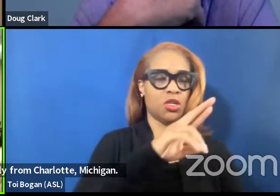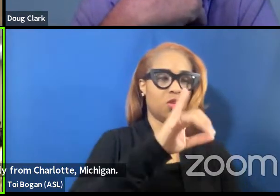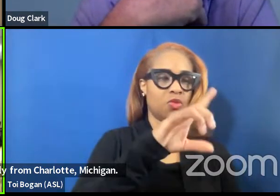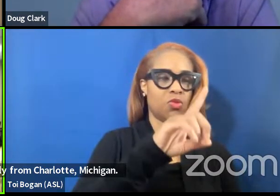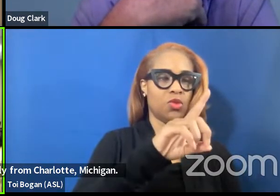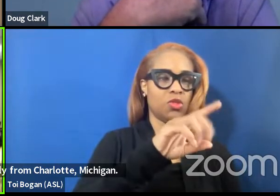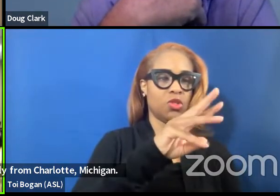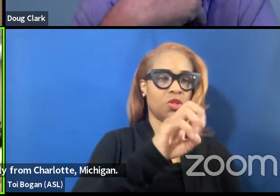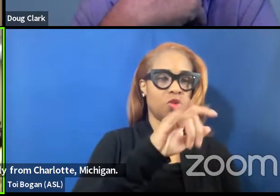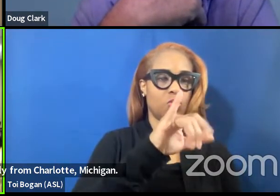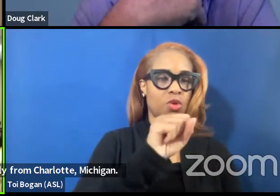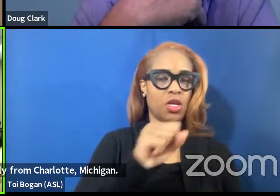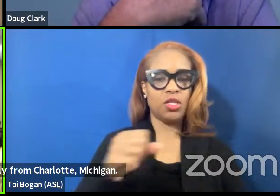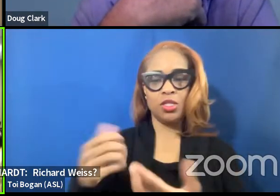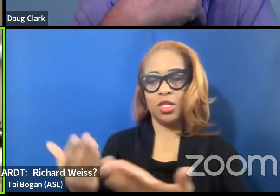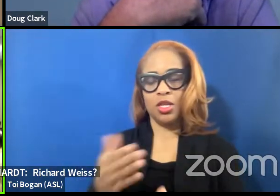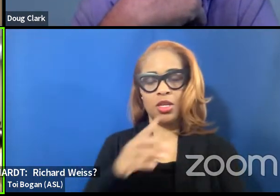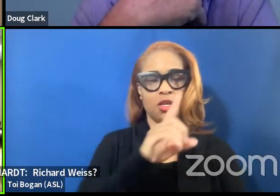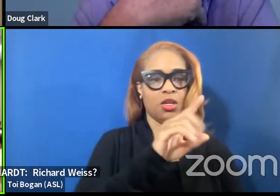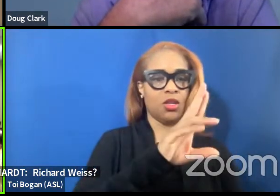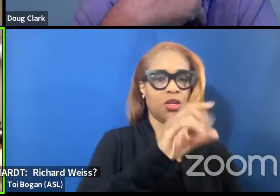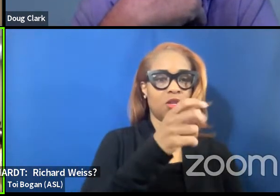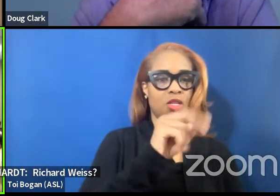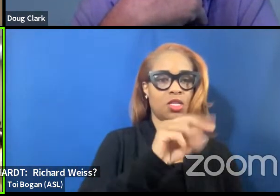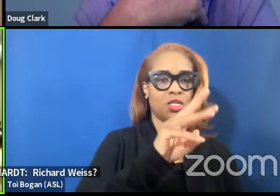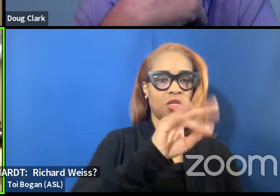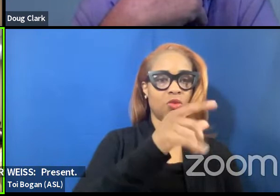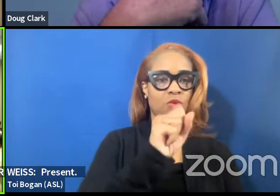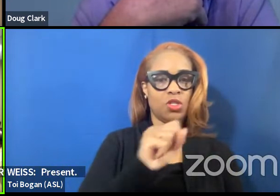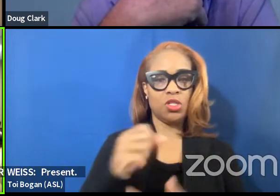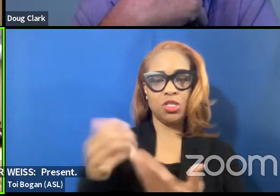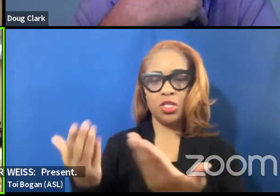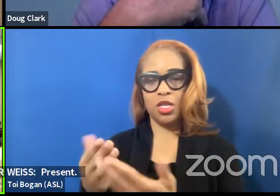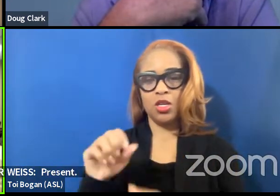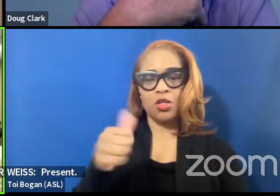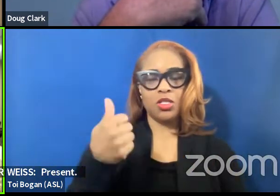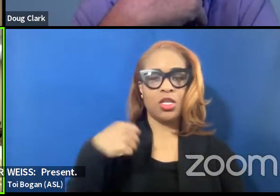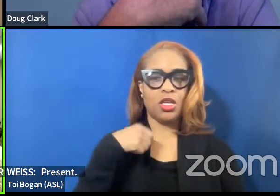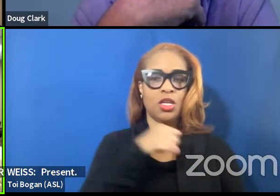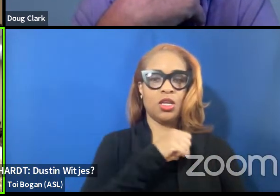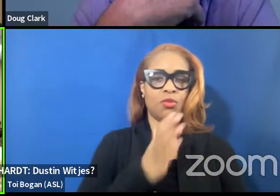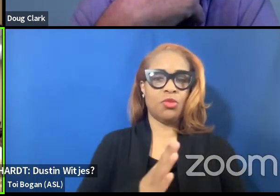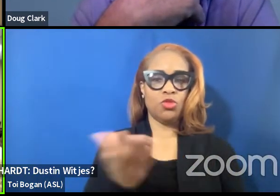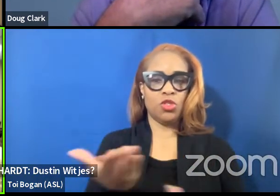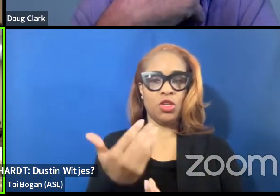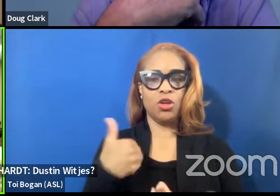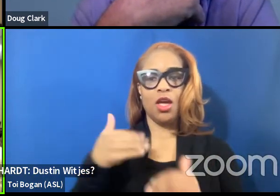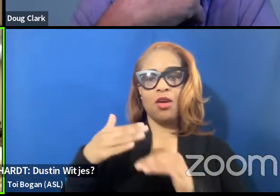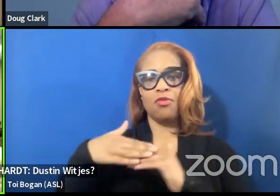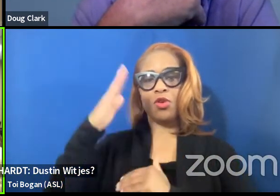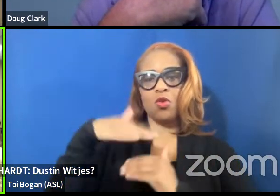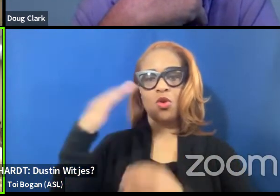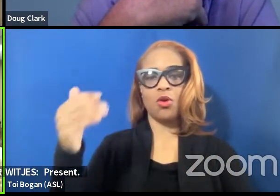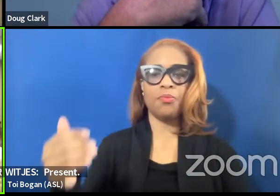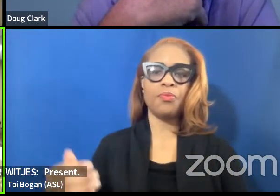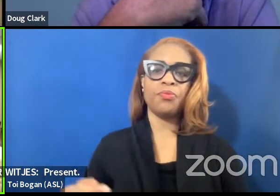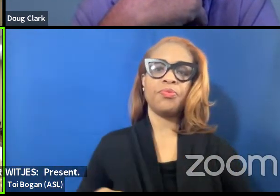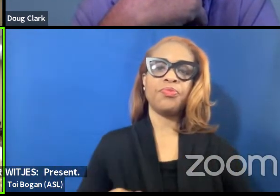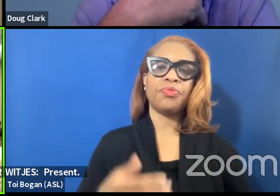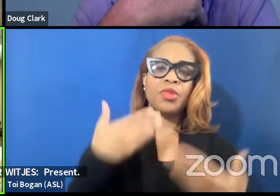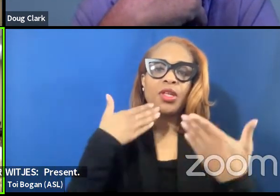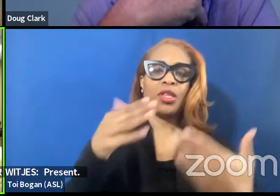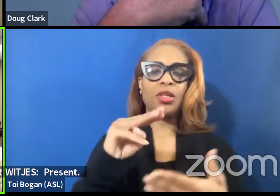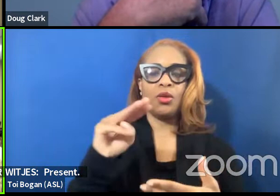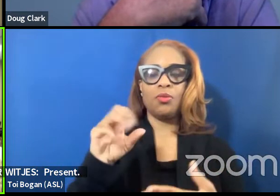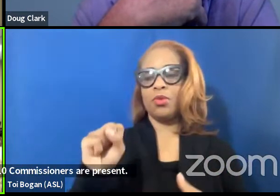president dustin witches present ten commissioners are present and there is a quorum thank you miss reinhardt